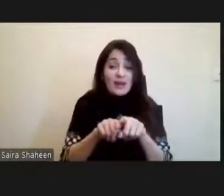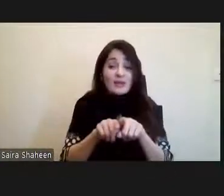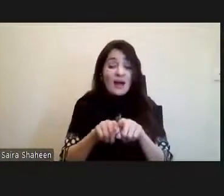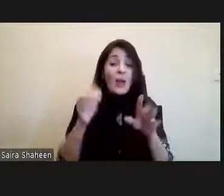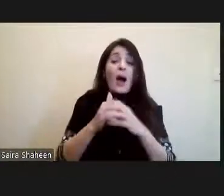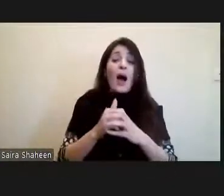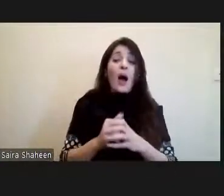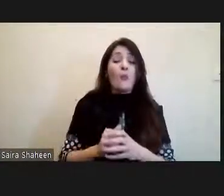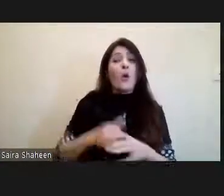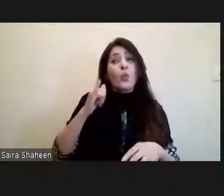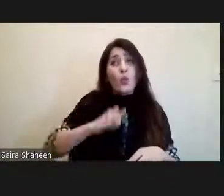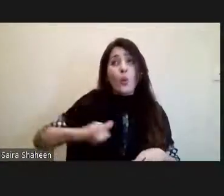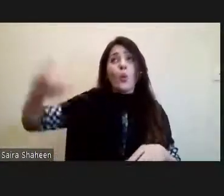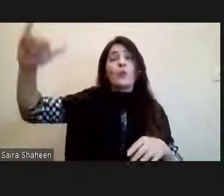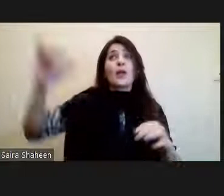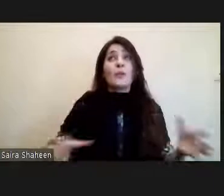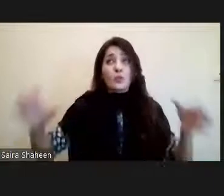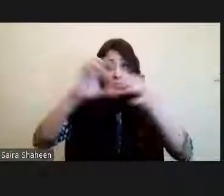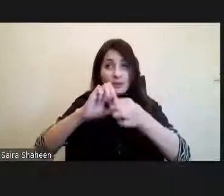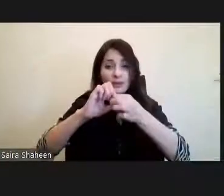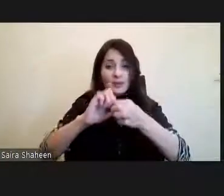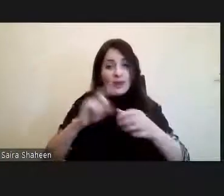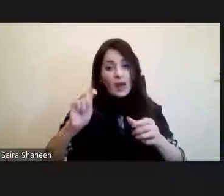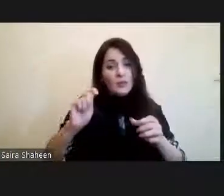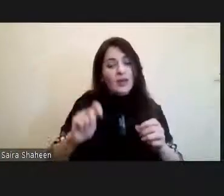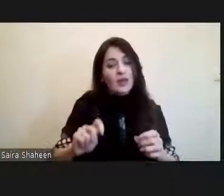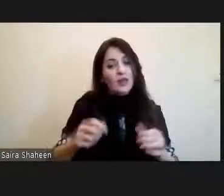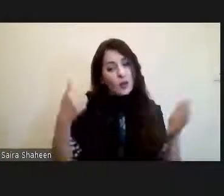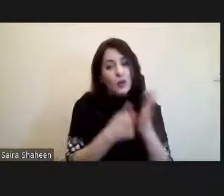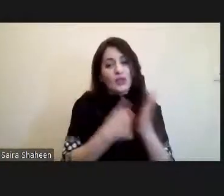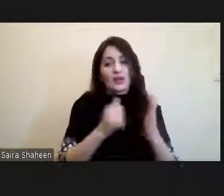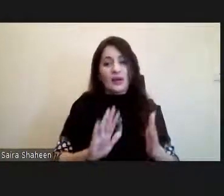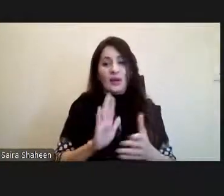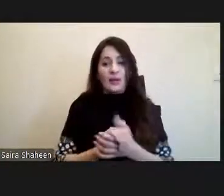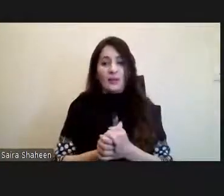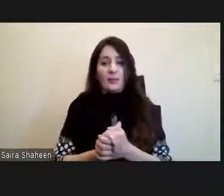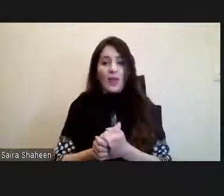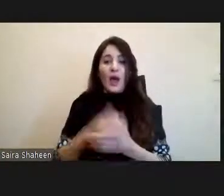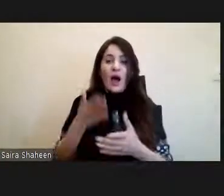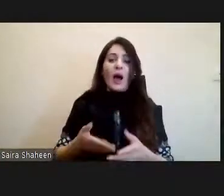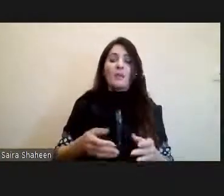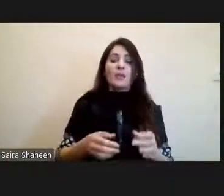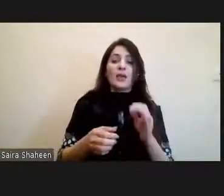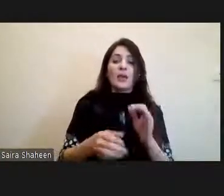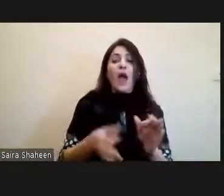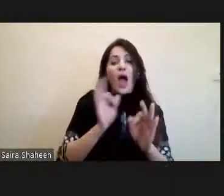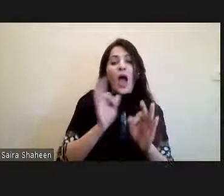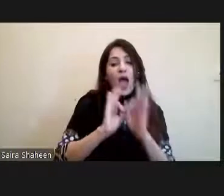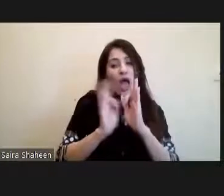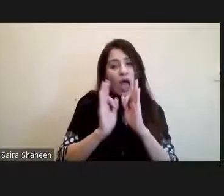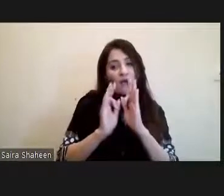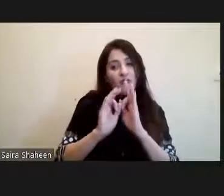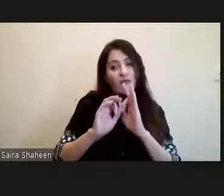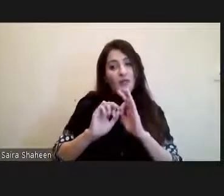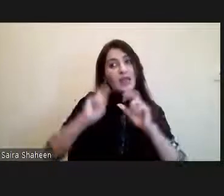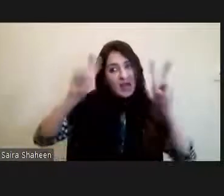events. So now people using FB Live, Workplace Live, and Instagram's IGTV can enable captions for their audiences